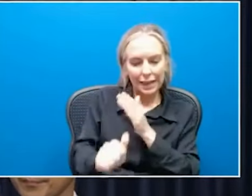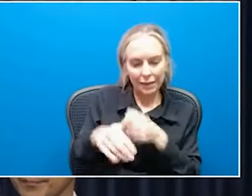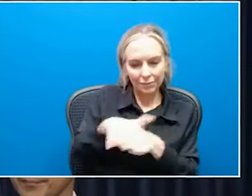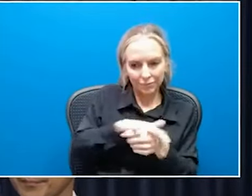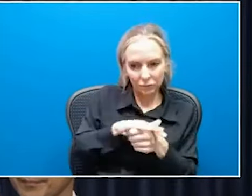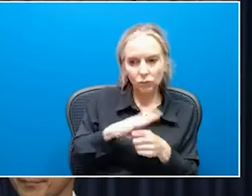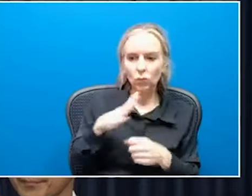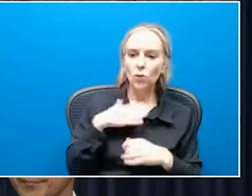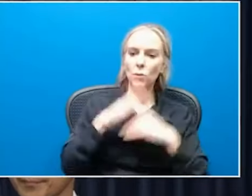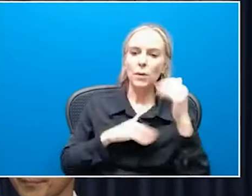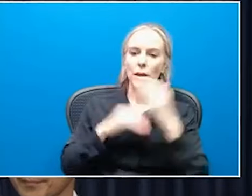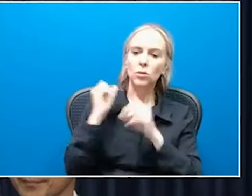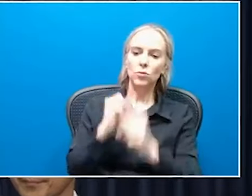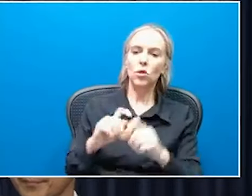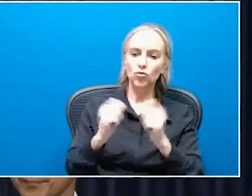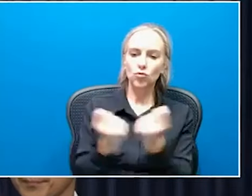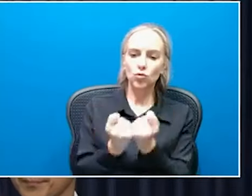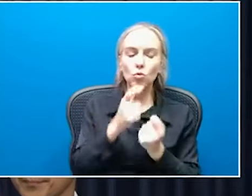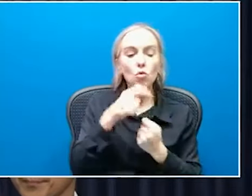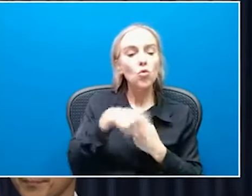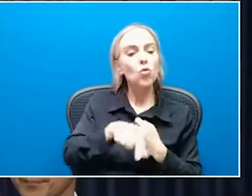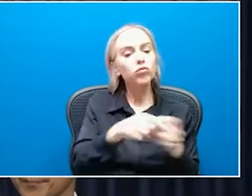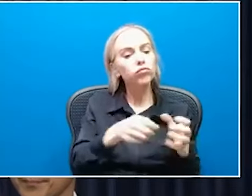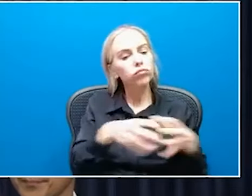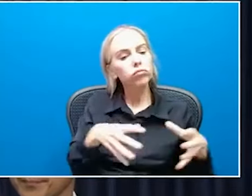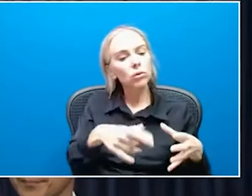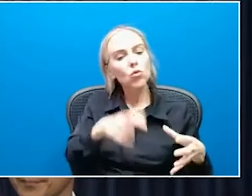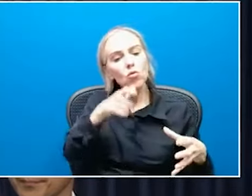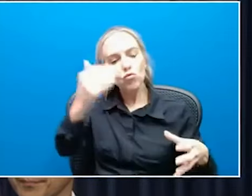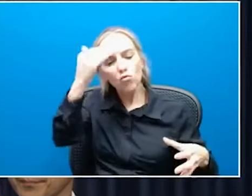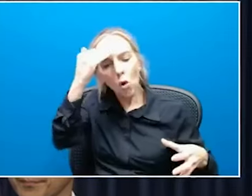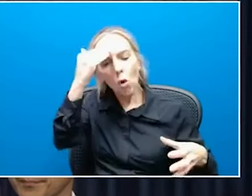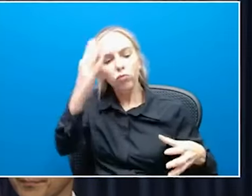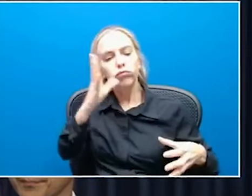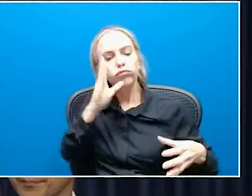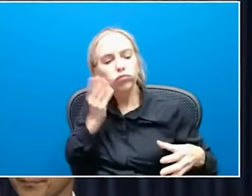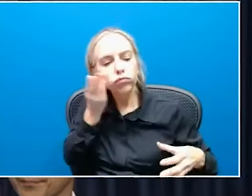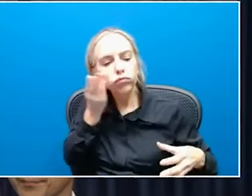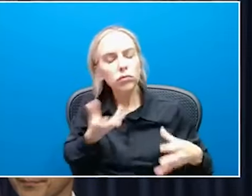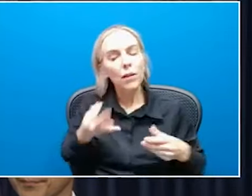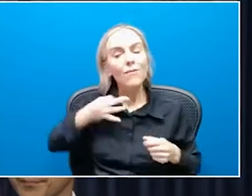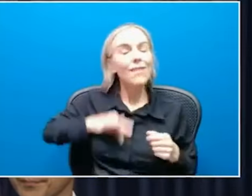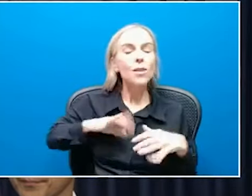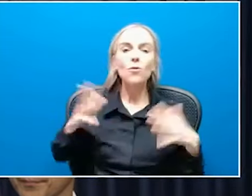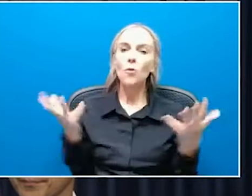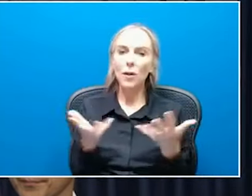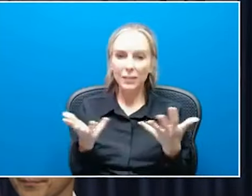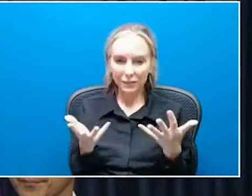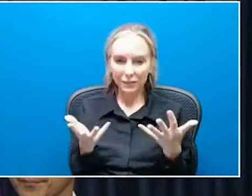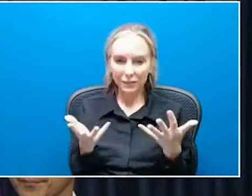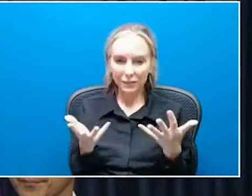strong team full of knowledge and local experience. A few advantages of this includes our low volume